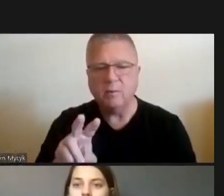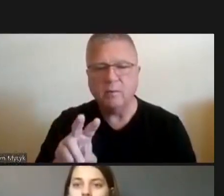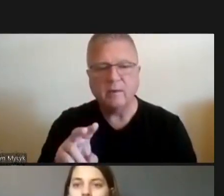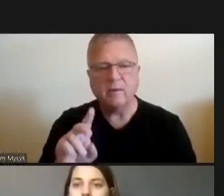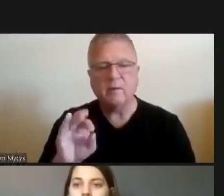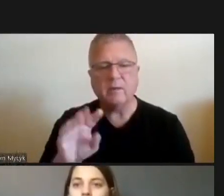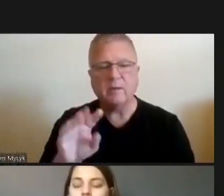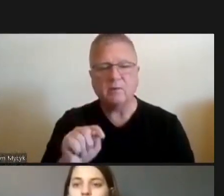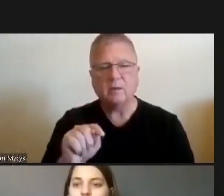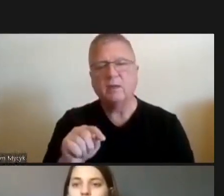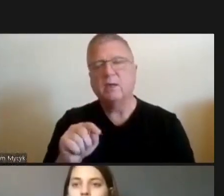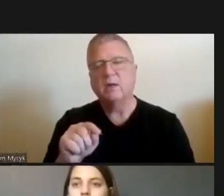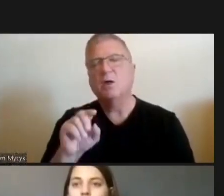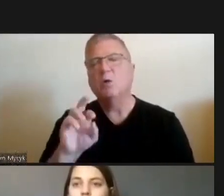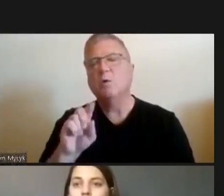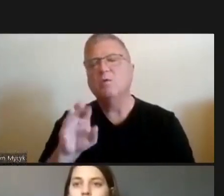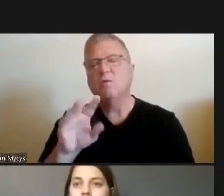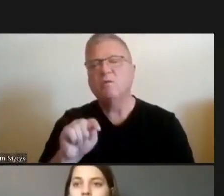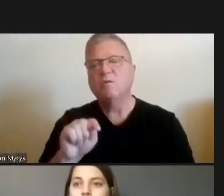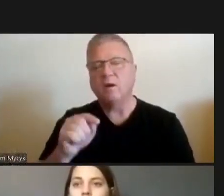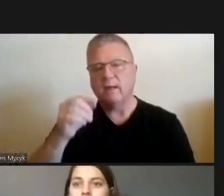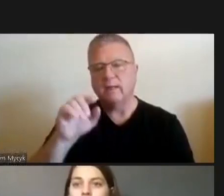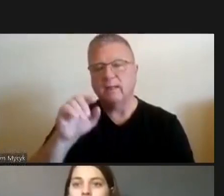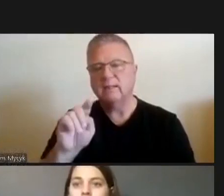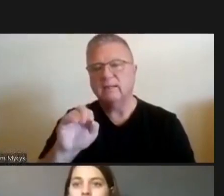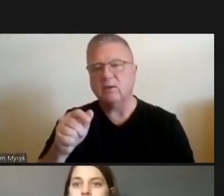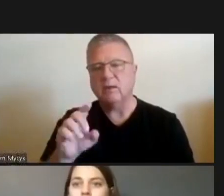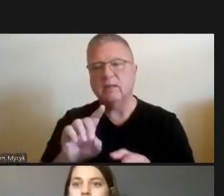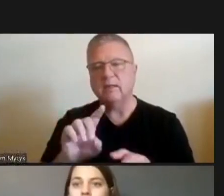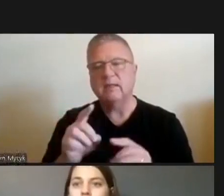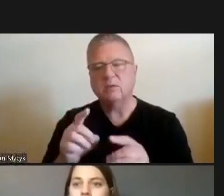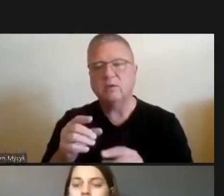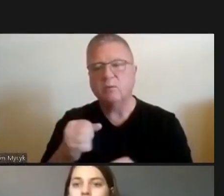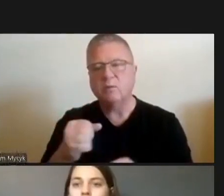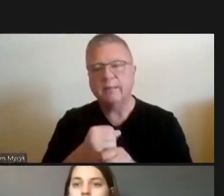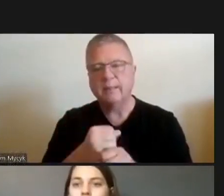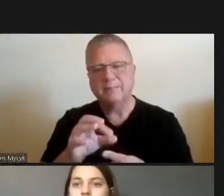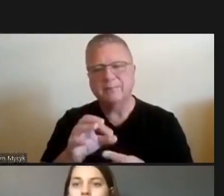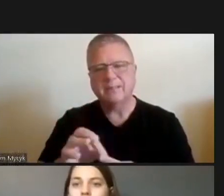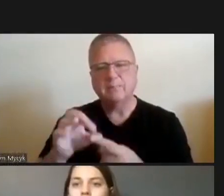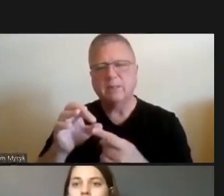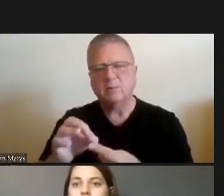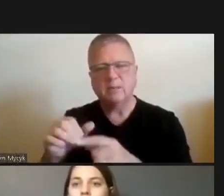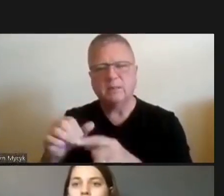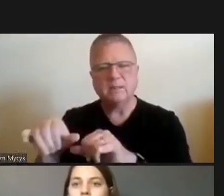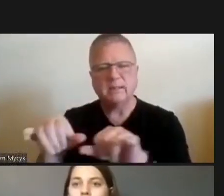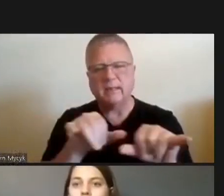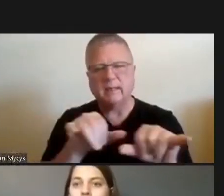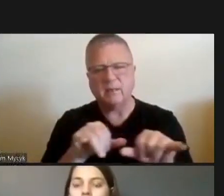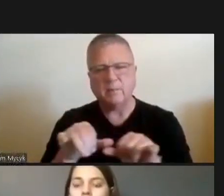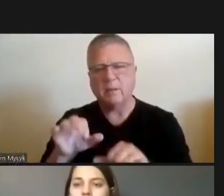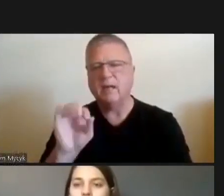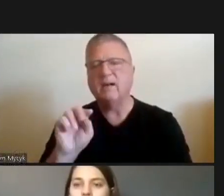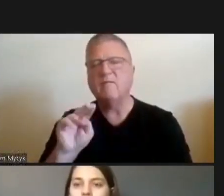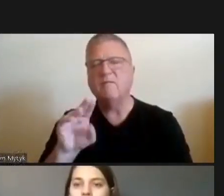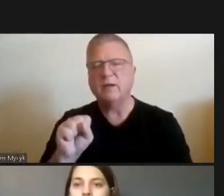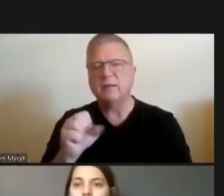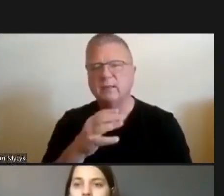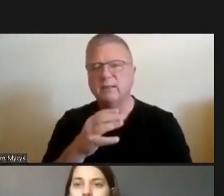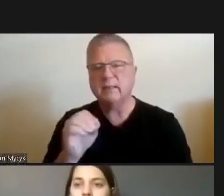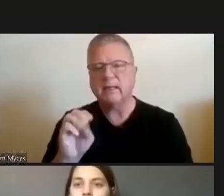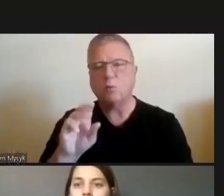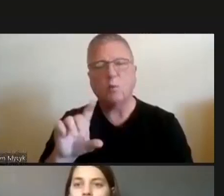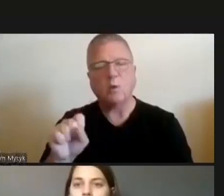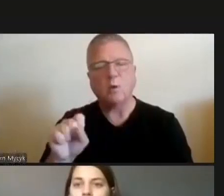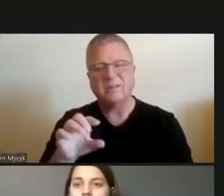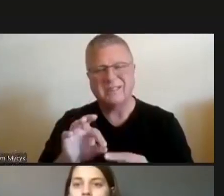Riverfront zoning district, we actually went through and created some special standards regarding fences and walls that relate and are unique